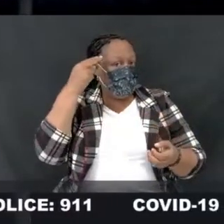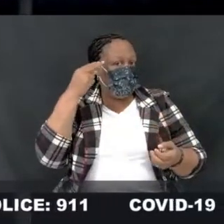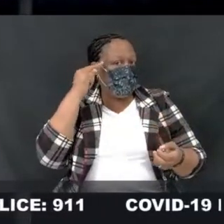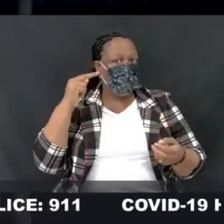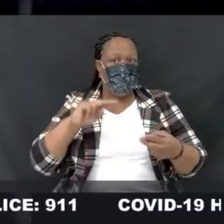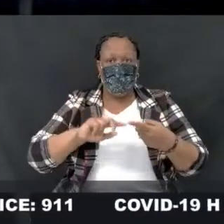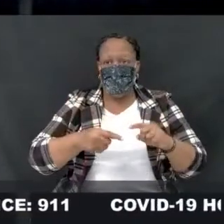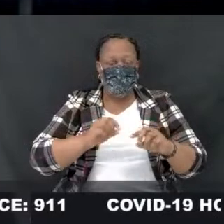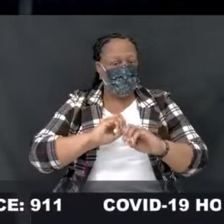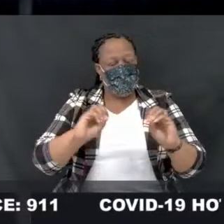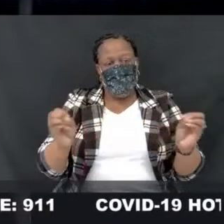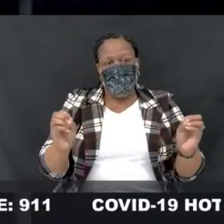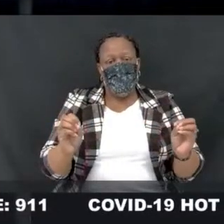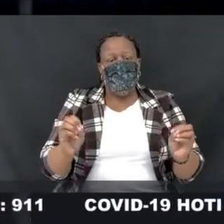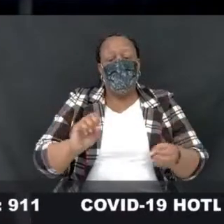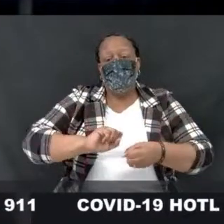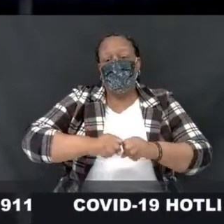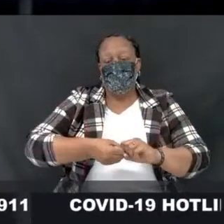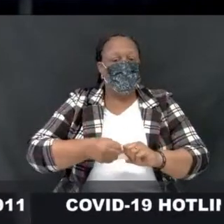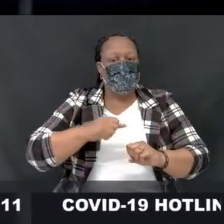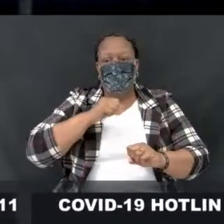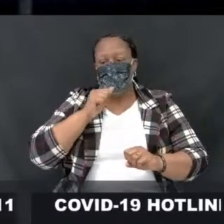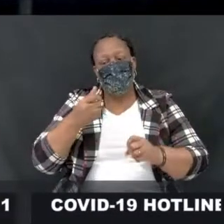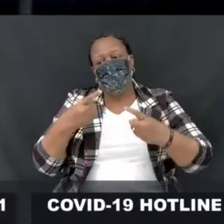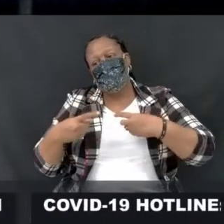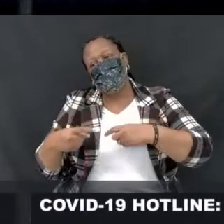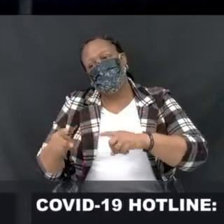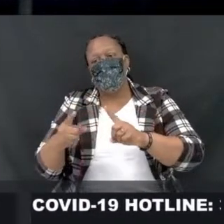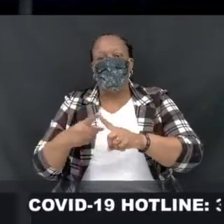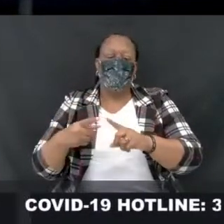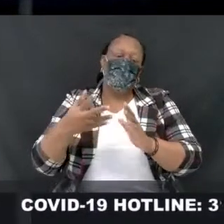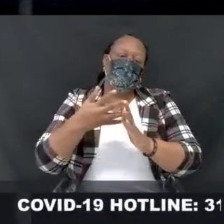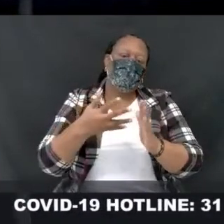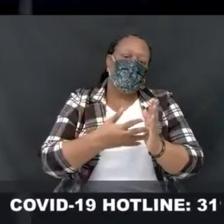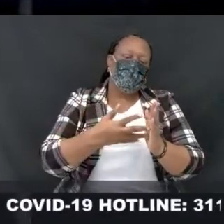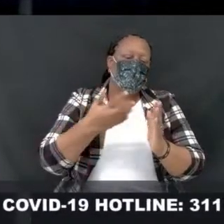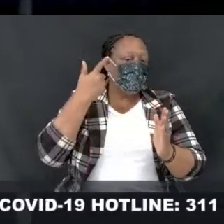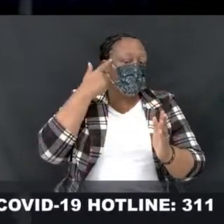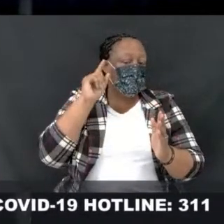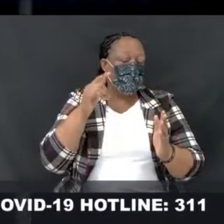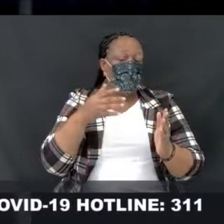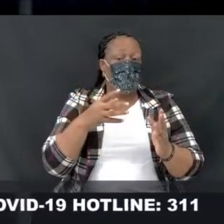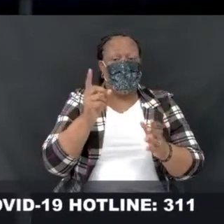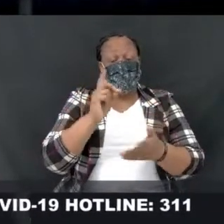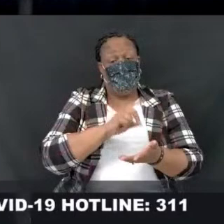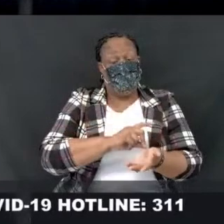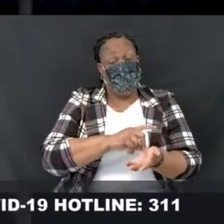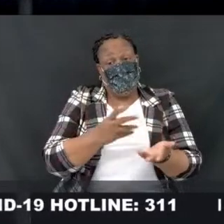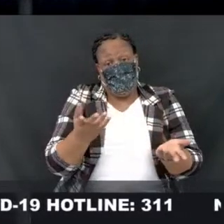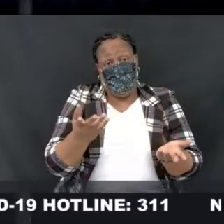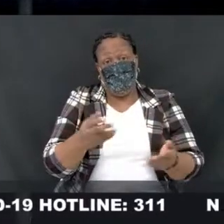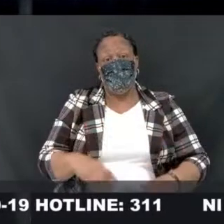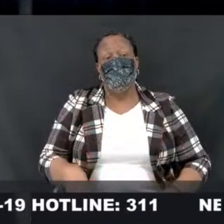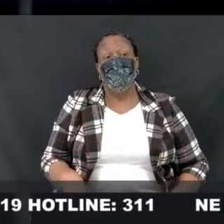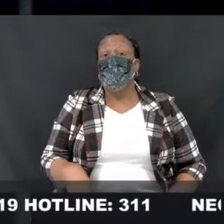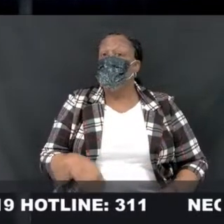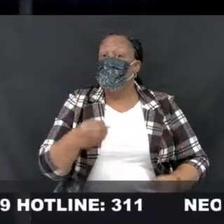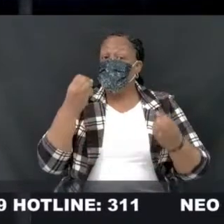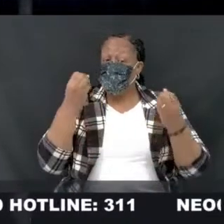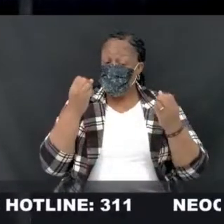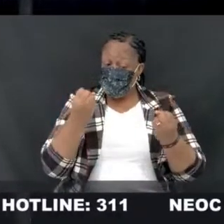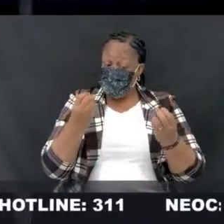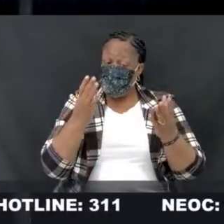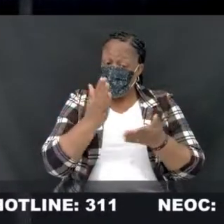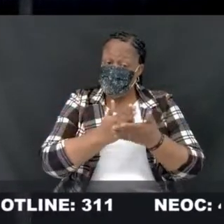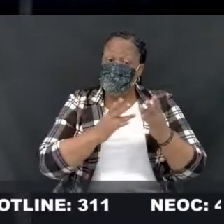have absolutely no reason to present to the health services for testing. They could therefore be unknowingly moving